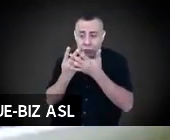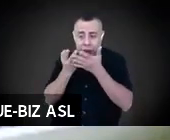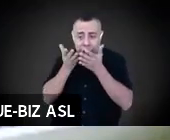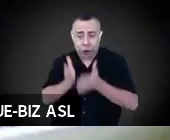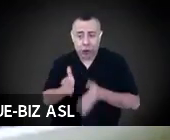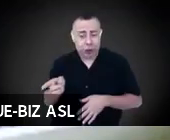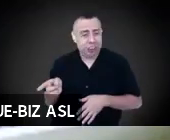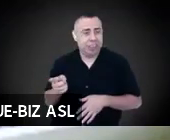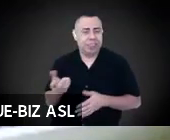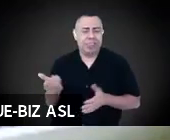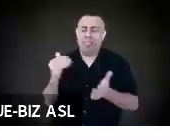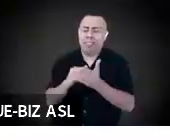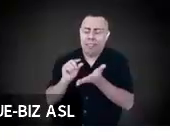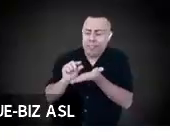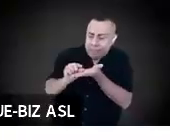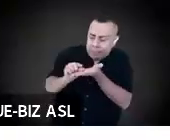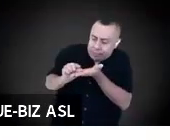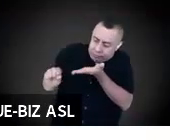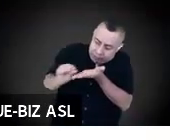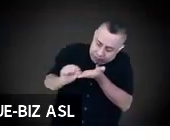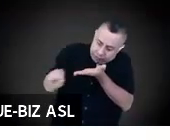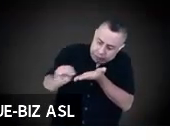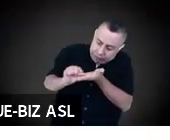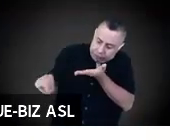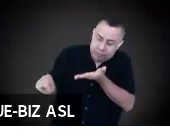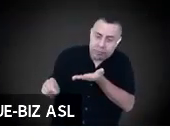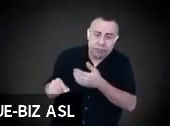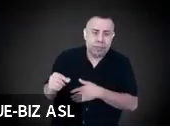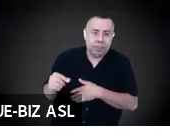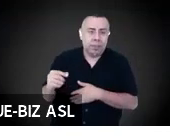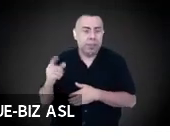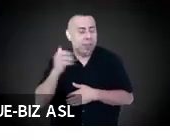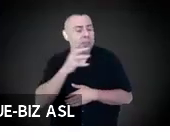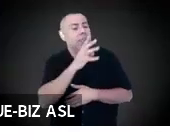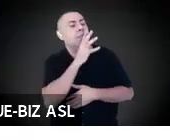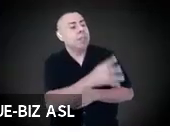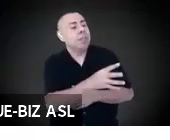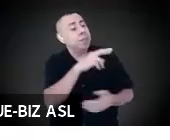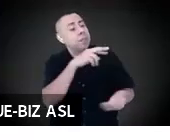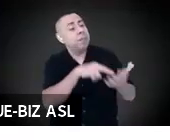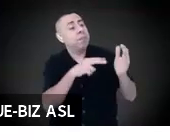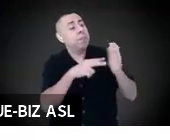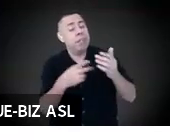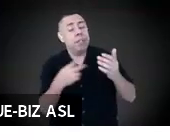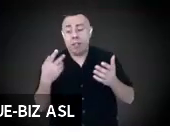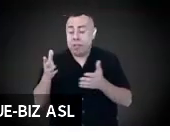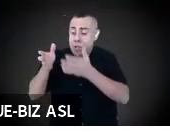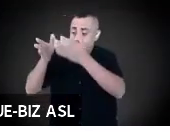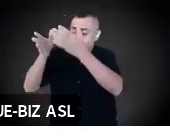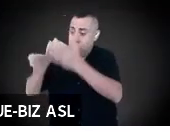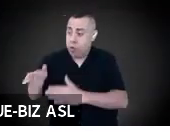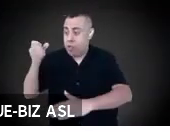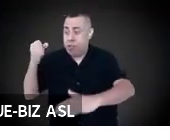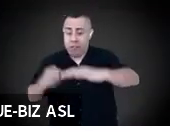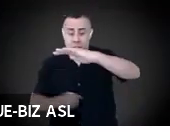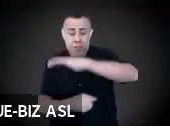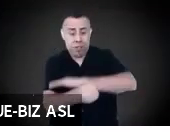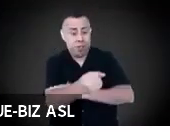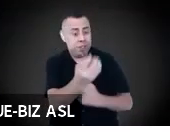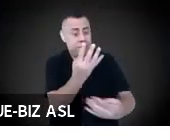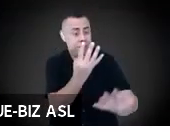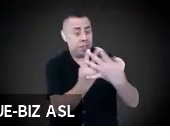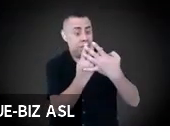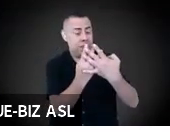again, yeah, because they're not viewed, they're not viewed as humans once they're behind those bars. They're viewed